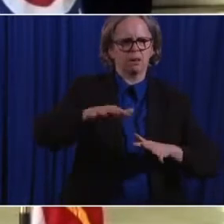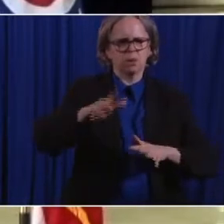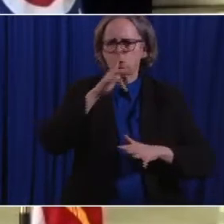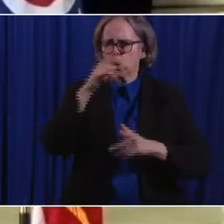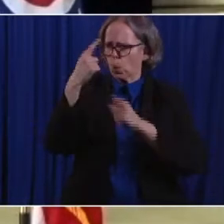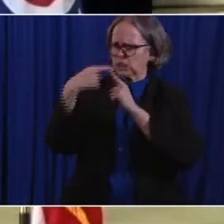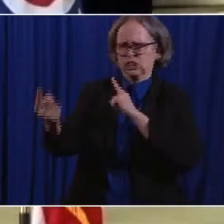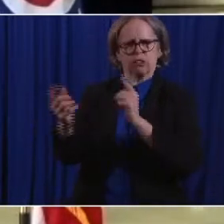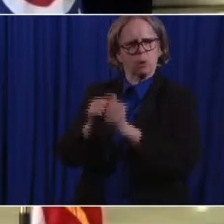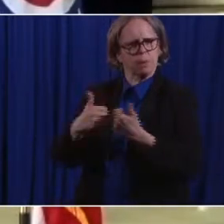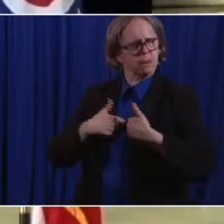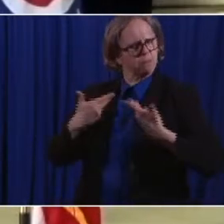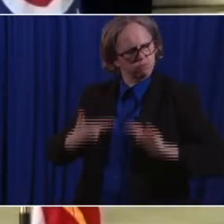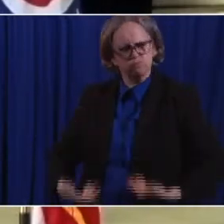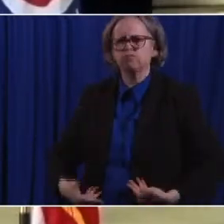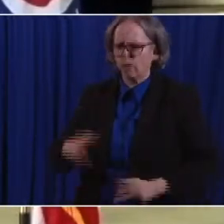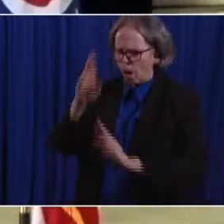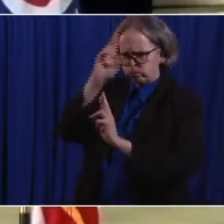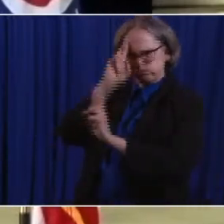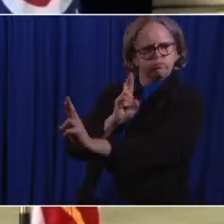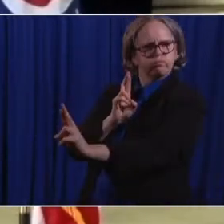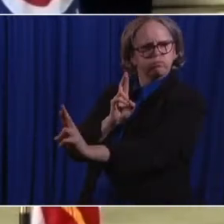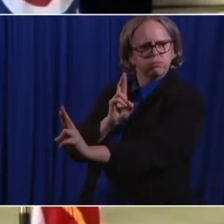to try to build bridges with people who do.